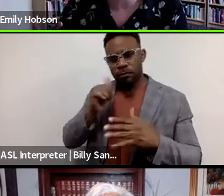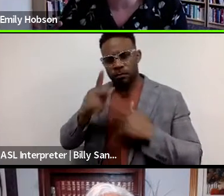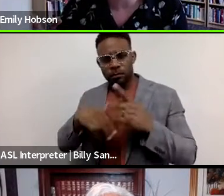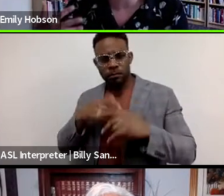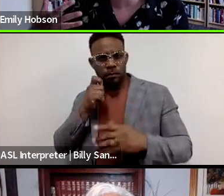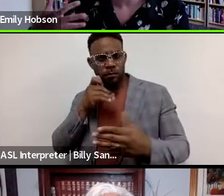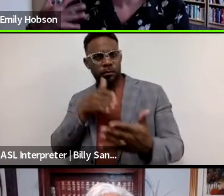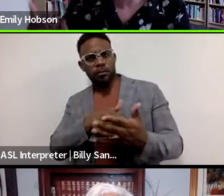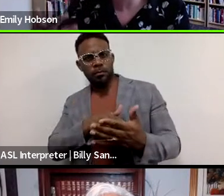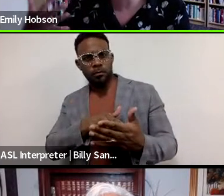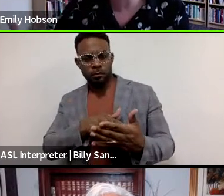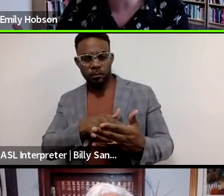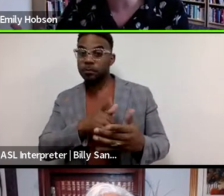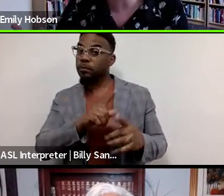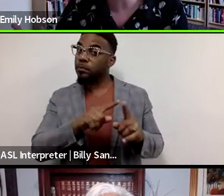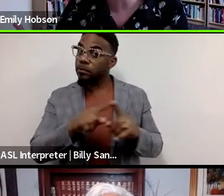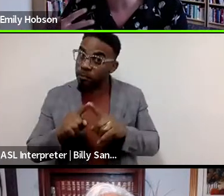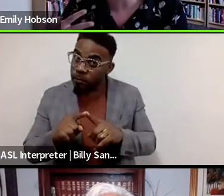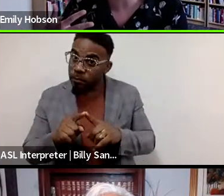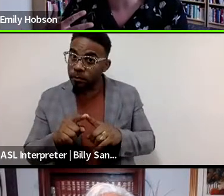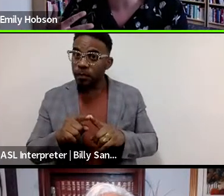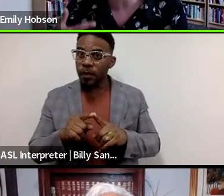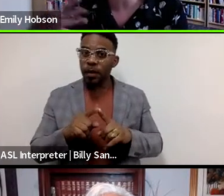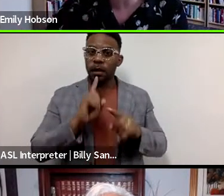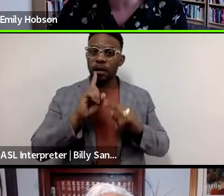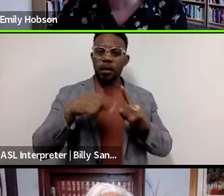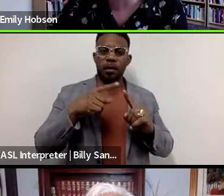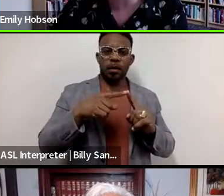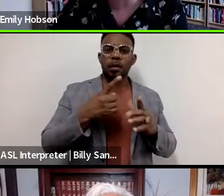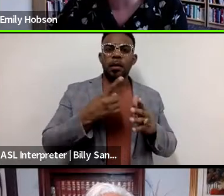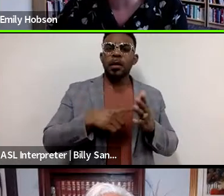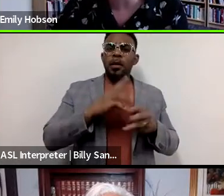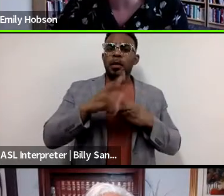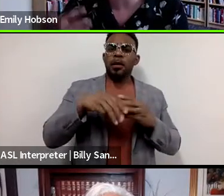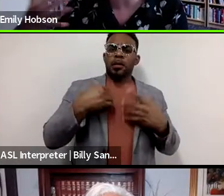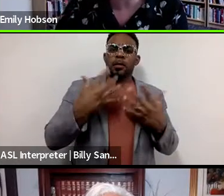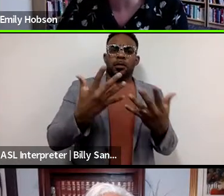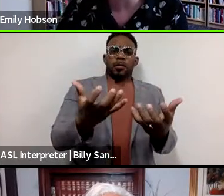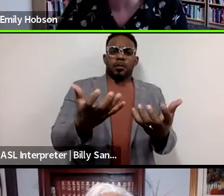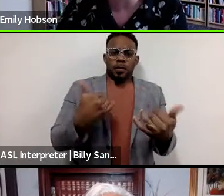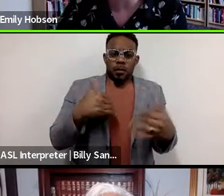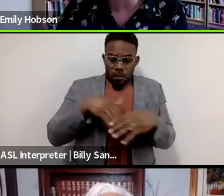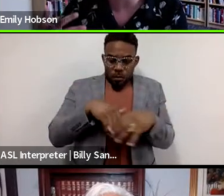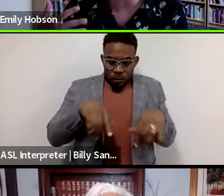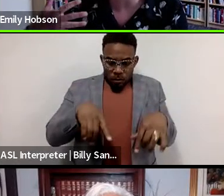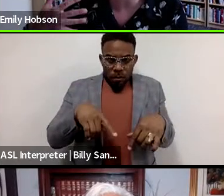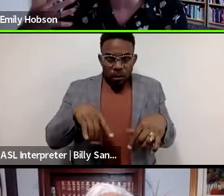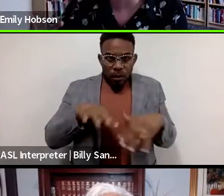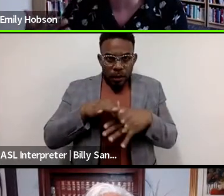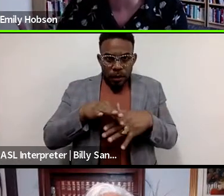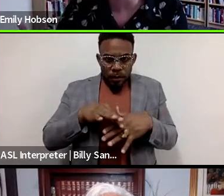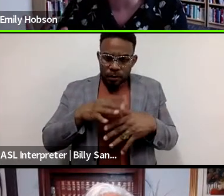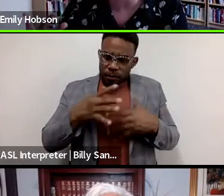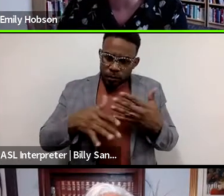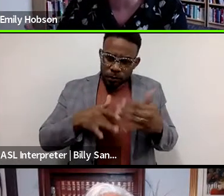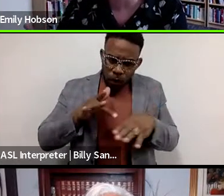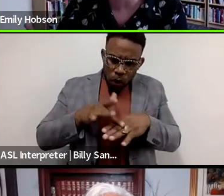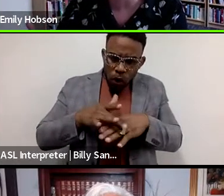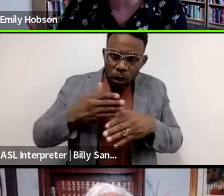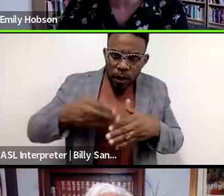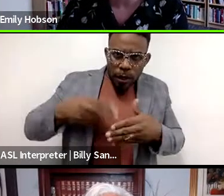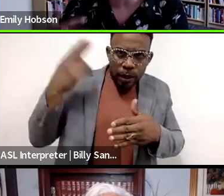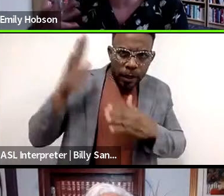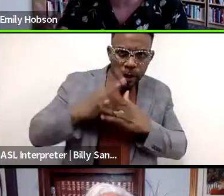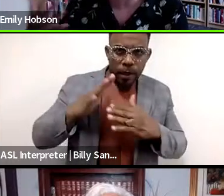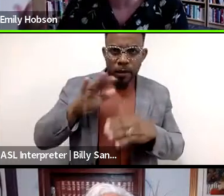of racist violence. And it was also talking about what is the world we want, right? We're in this context of the sort of early height of